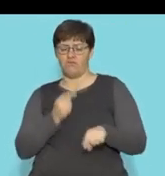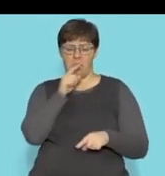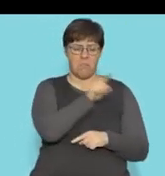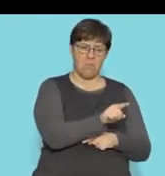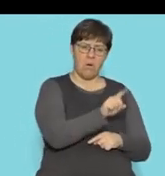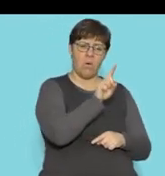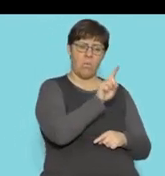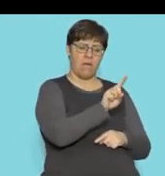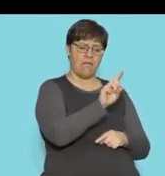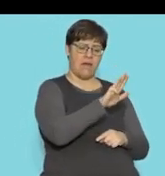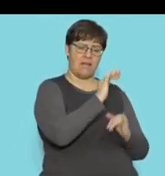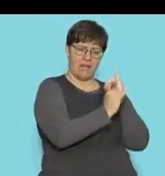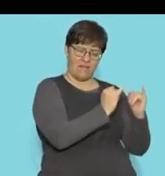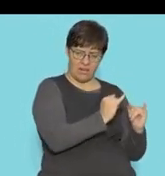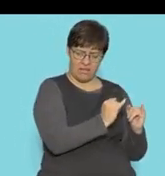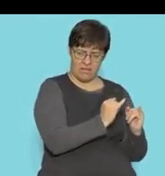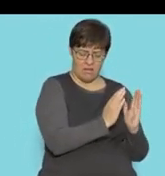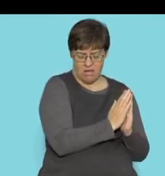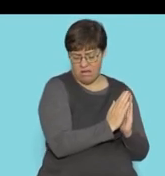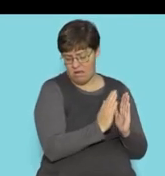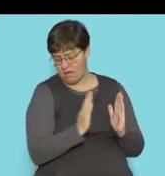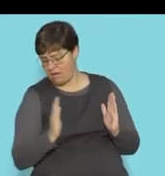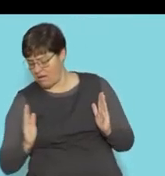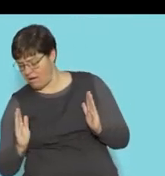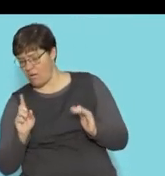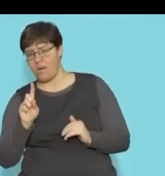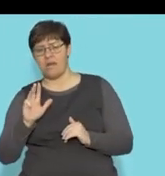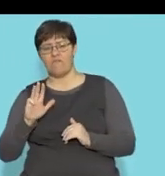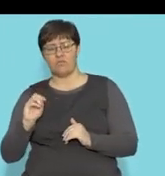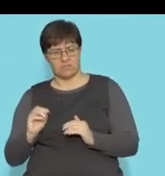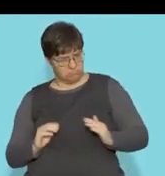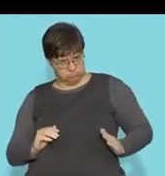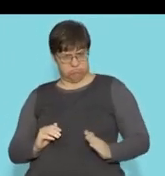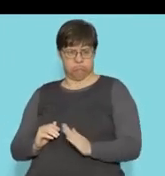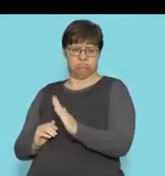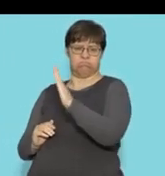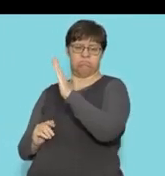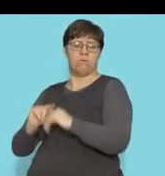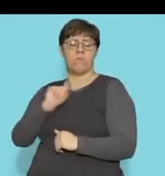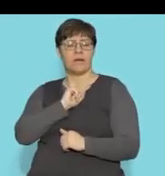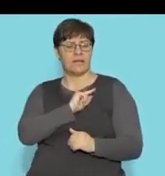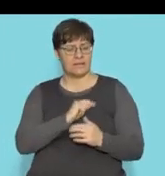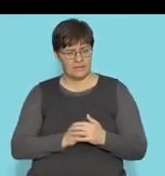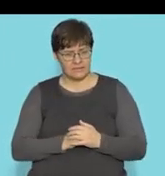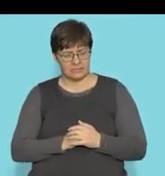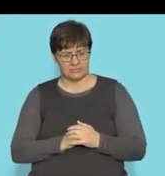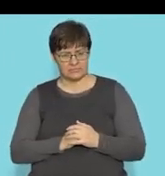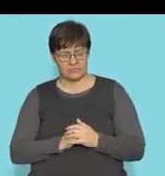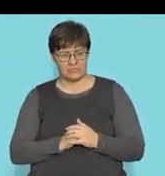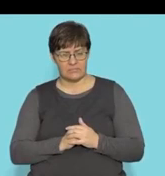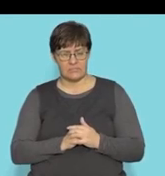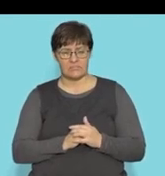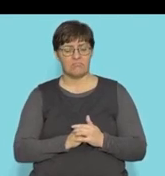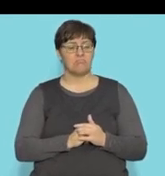from 1911 all the way up to 1940. What we are doing then is